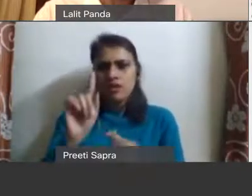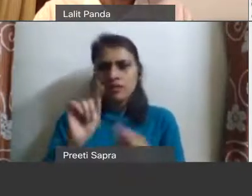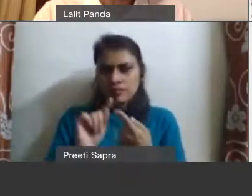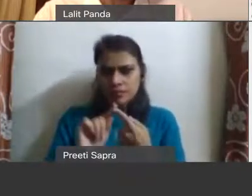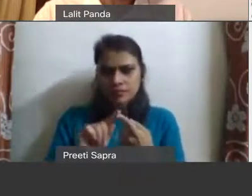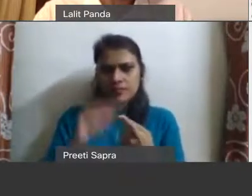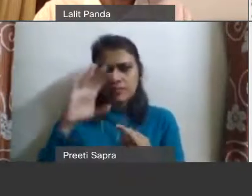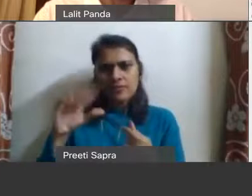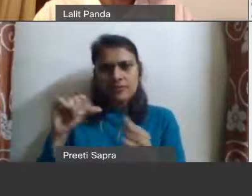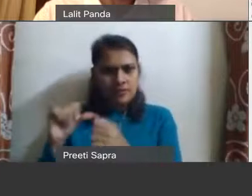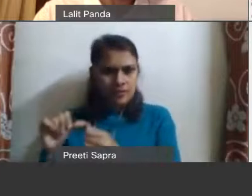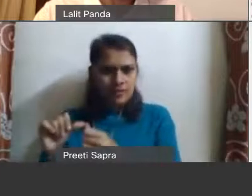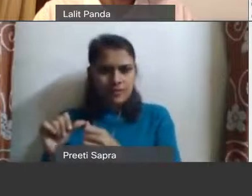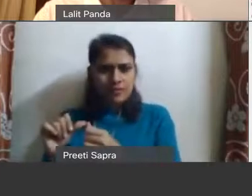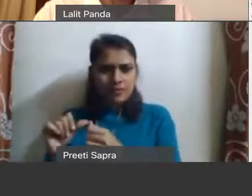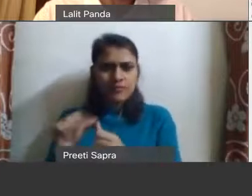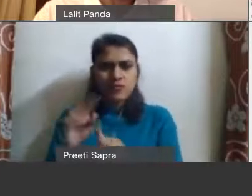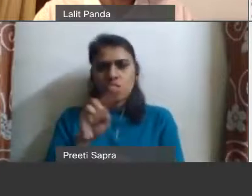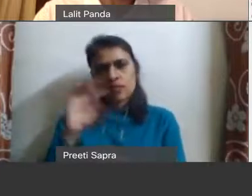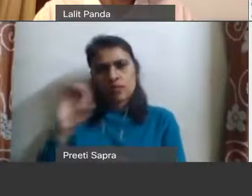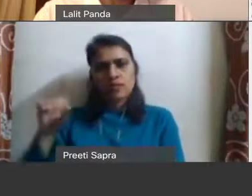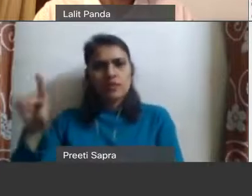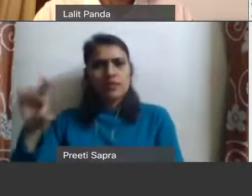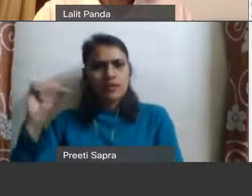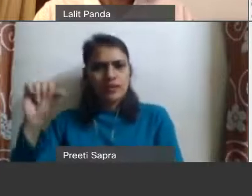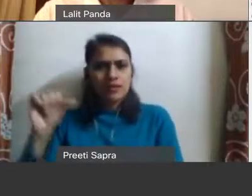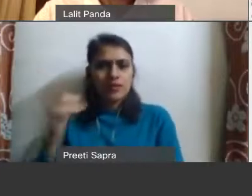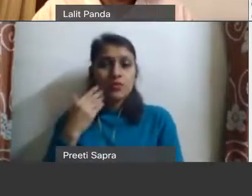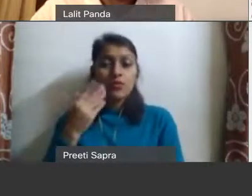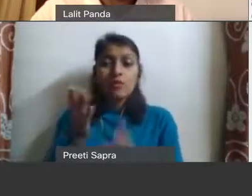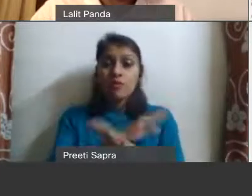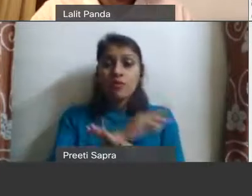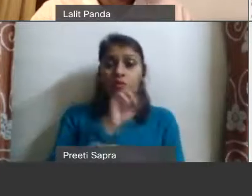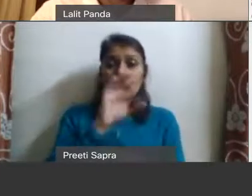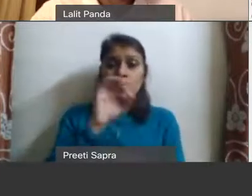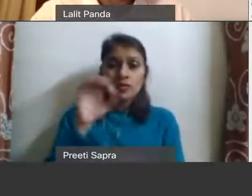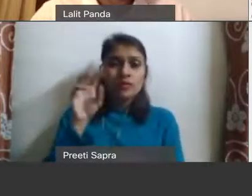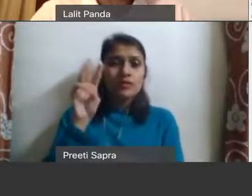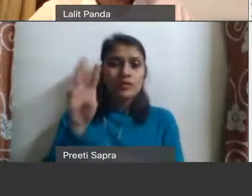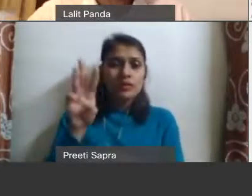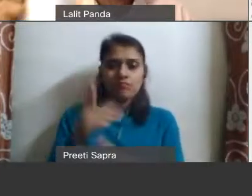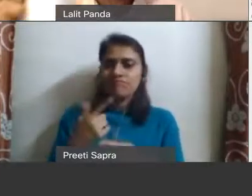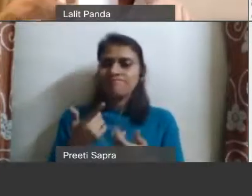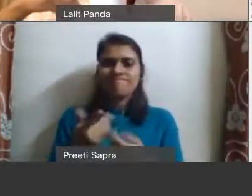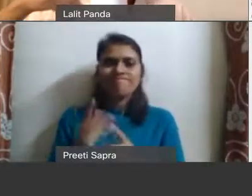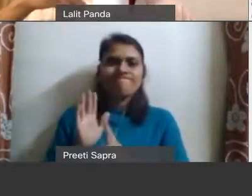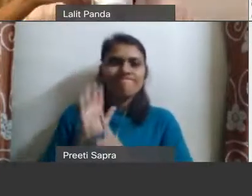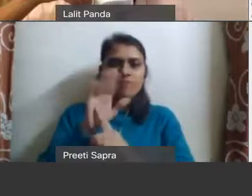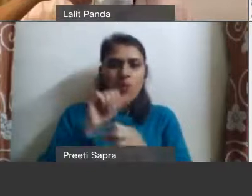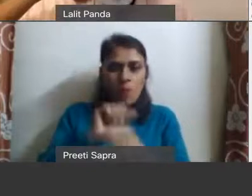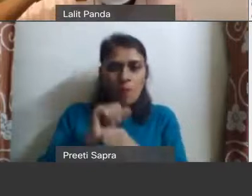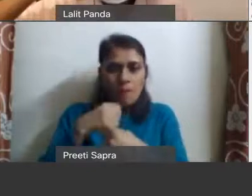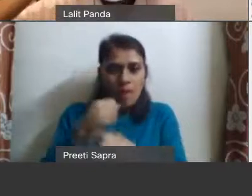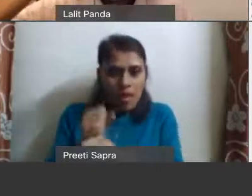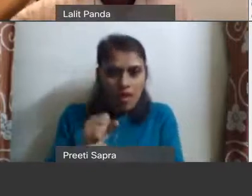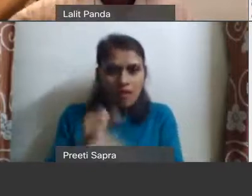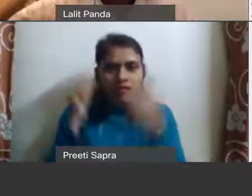CAA 2019 in conjunction with things like 2003 Citizenship Amendment result in is creating